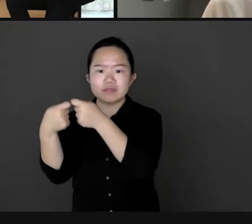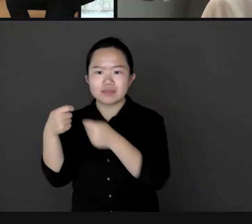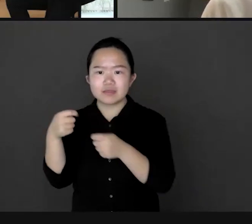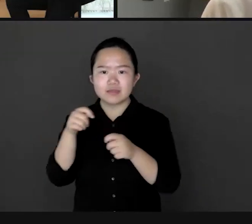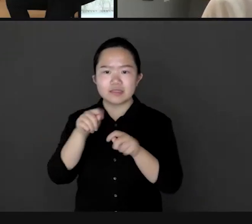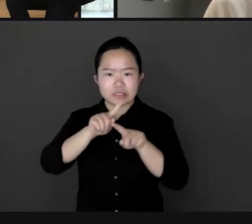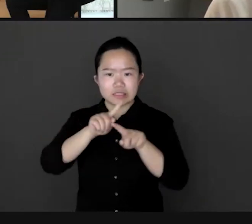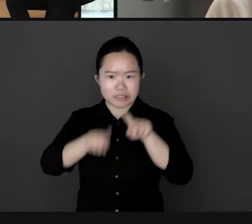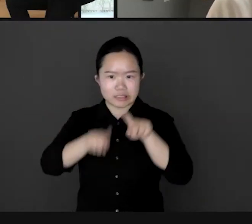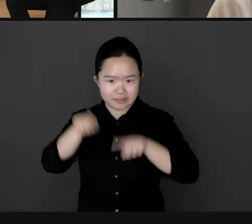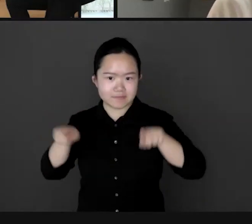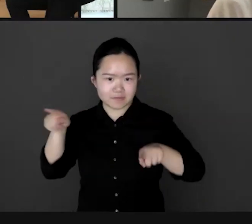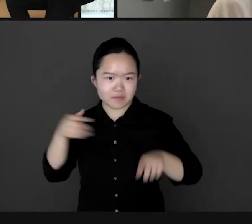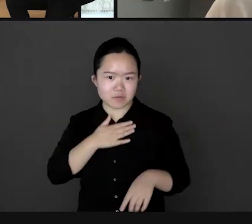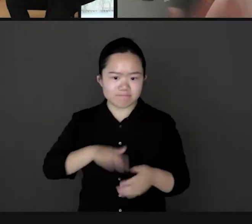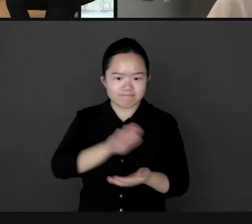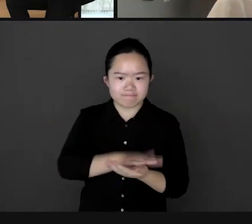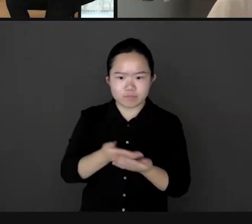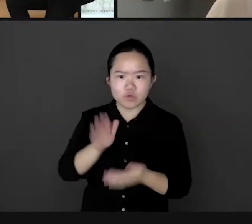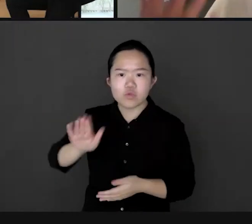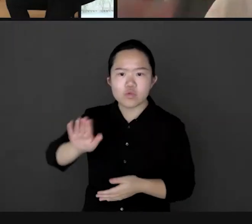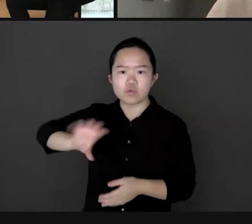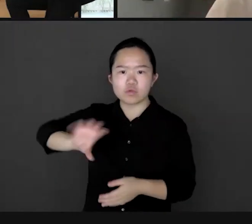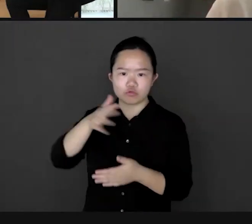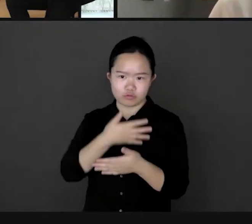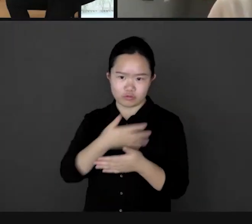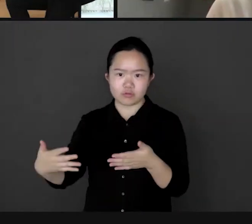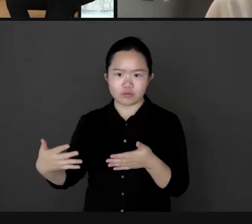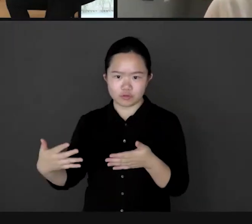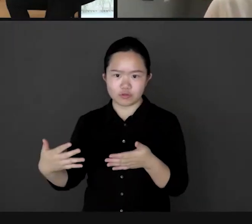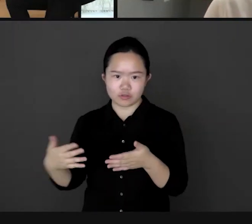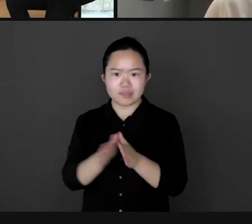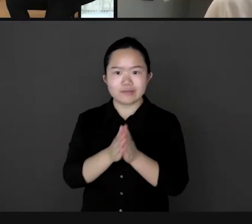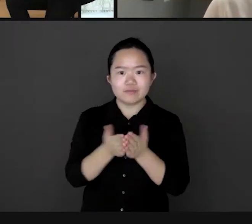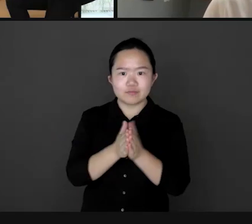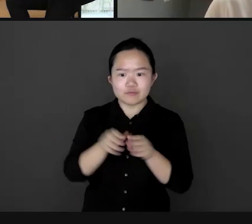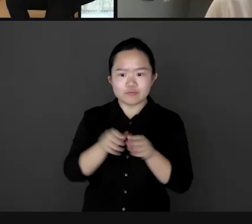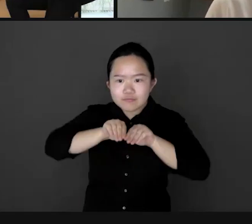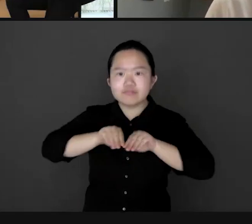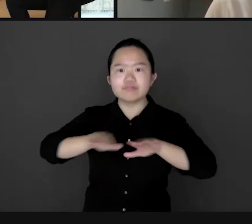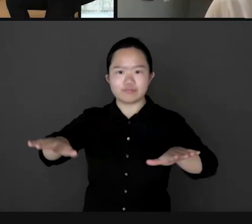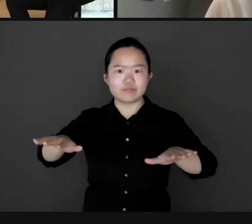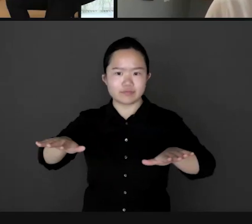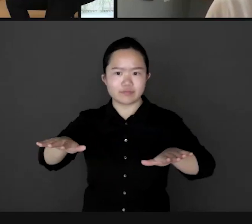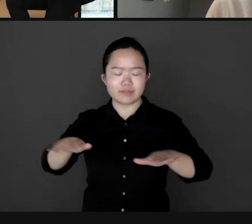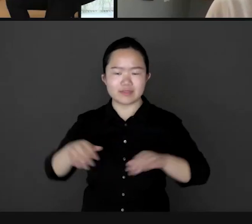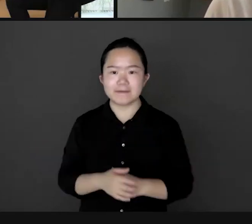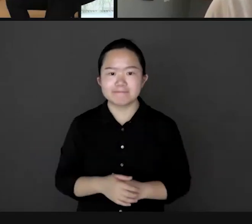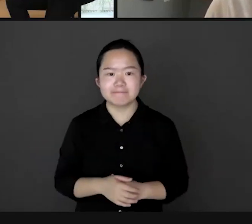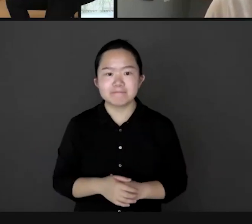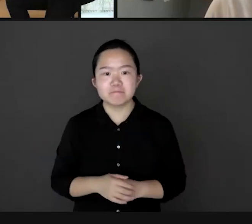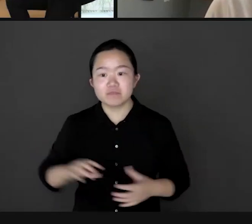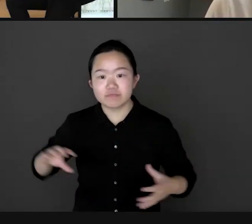curated translations, so you are able to have the book of knowledge in local language. So for spring 2025, we will